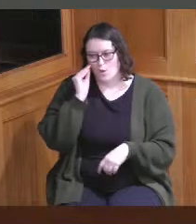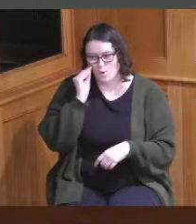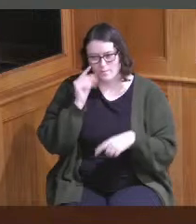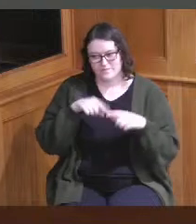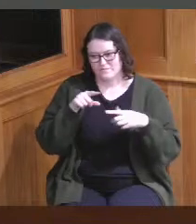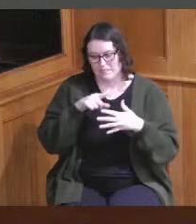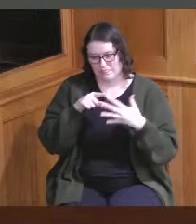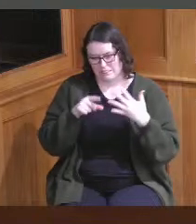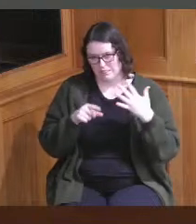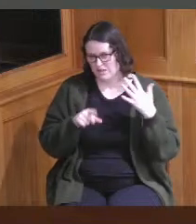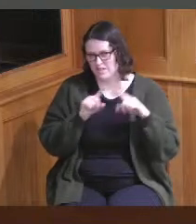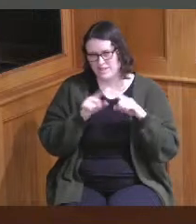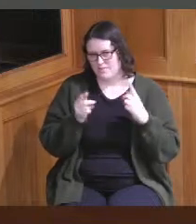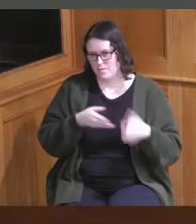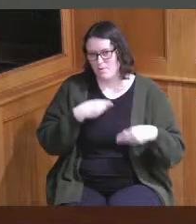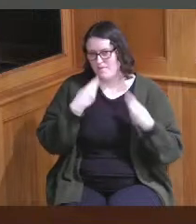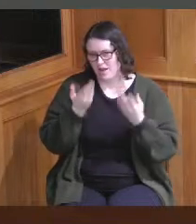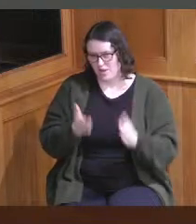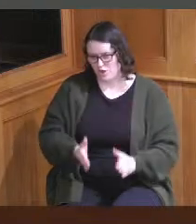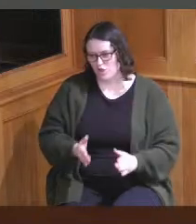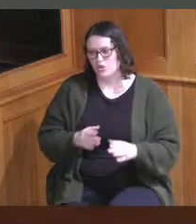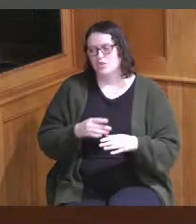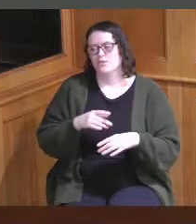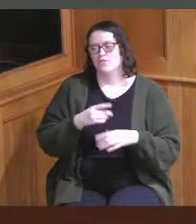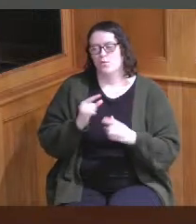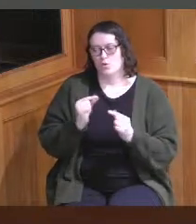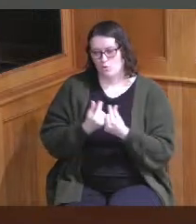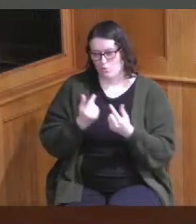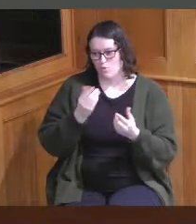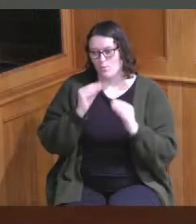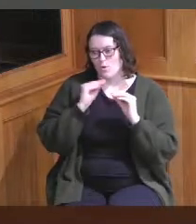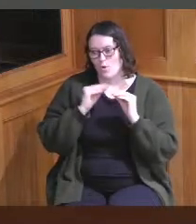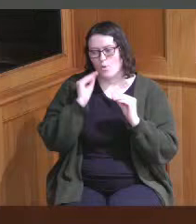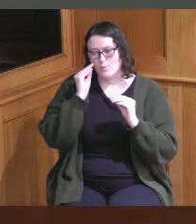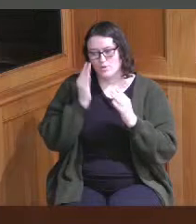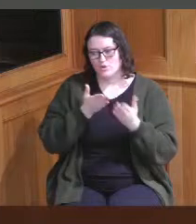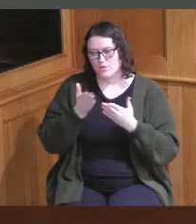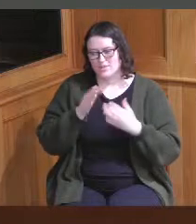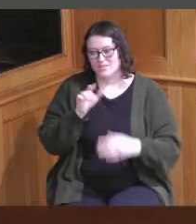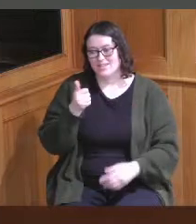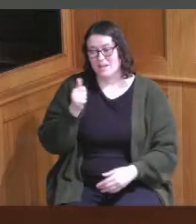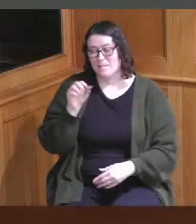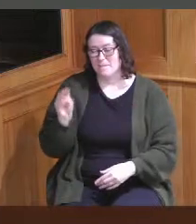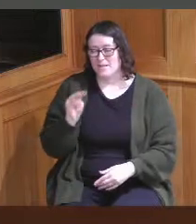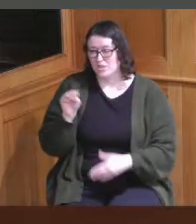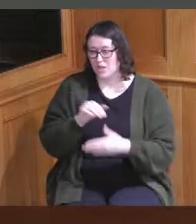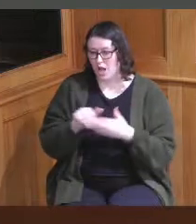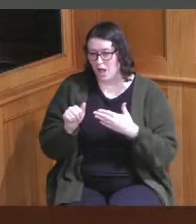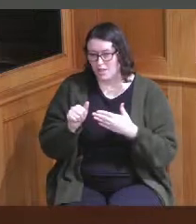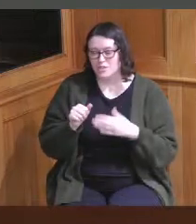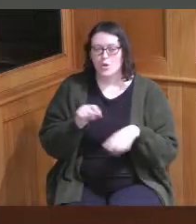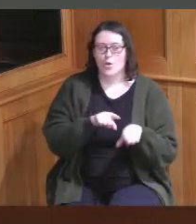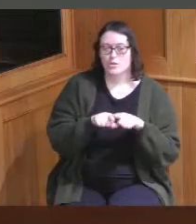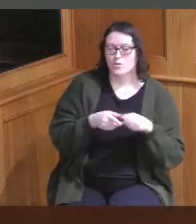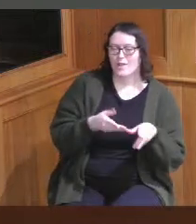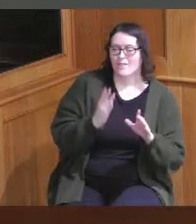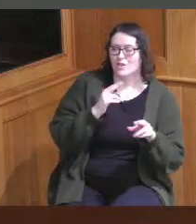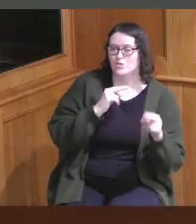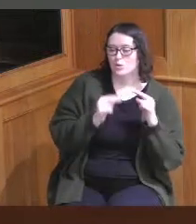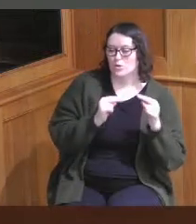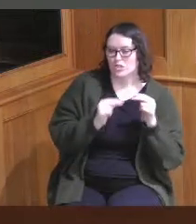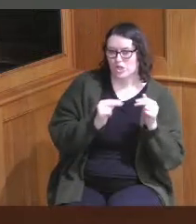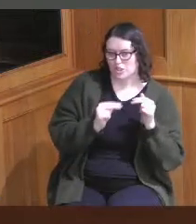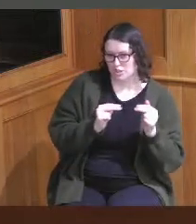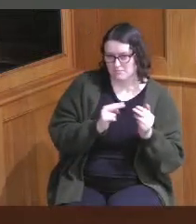various group home providers for group home services for $10 million. This authorizes negotiations with these various